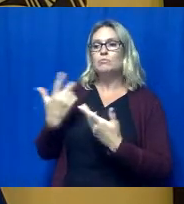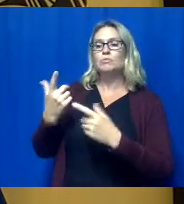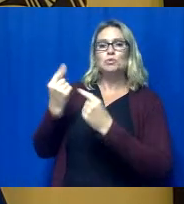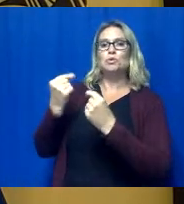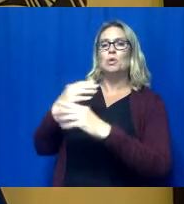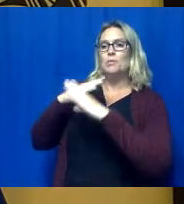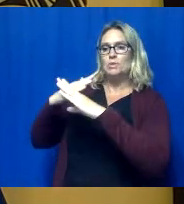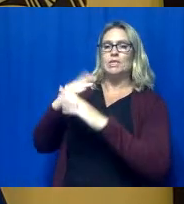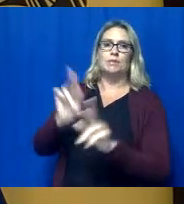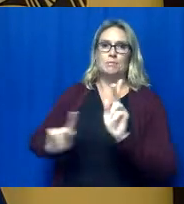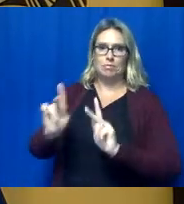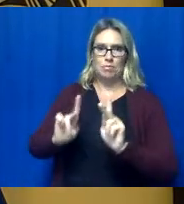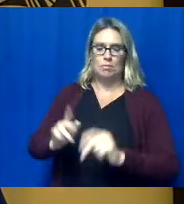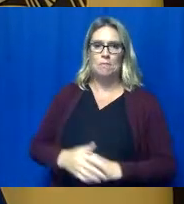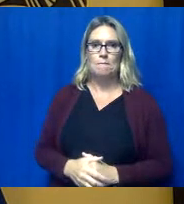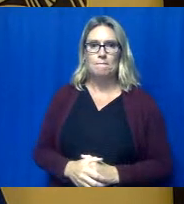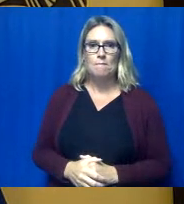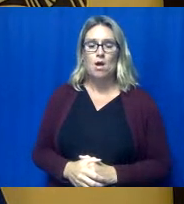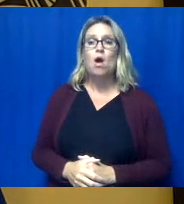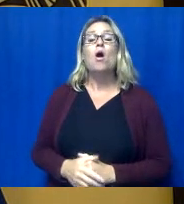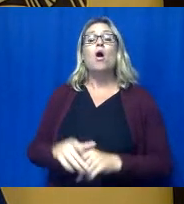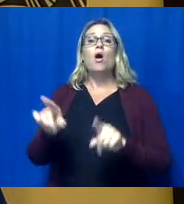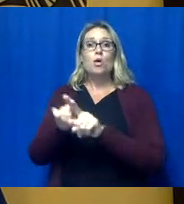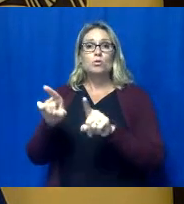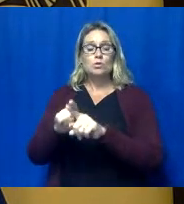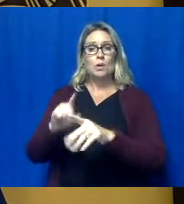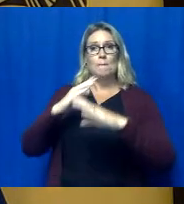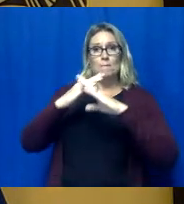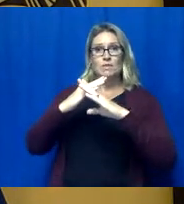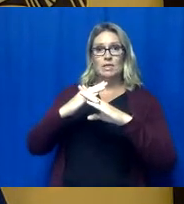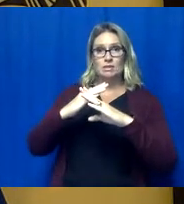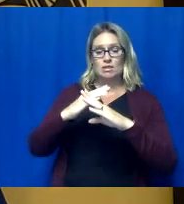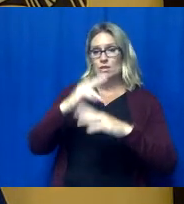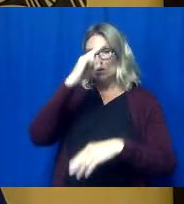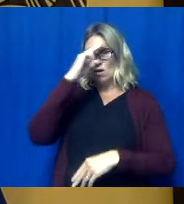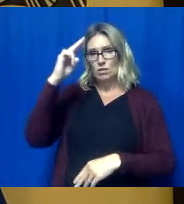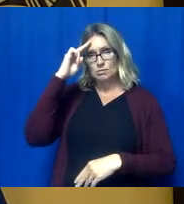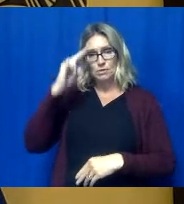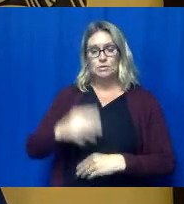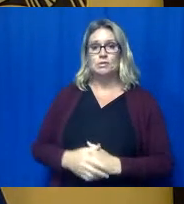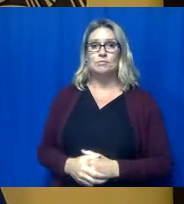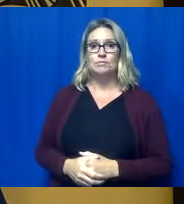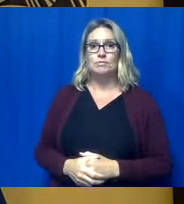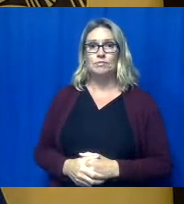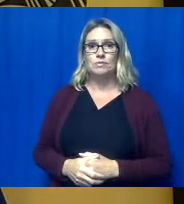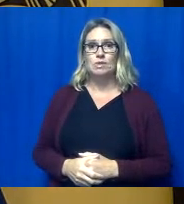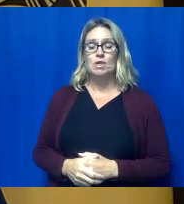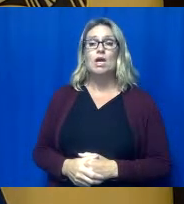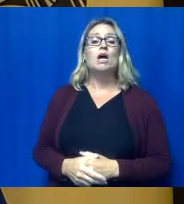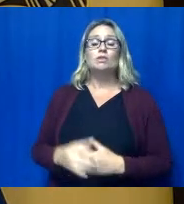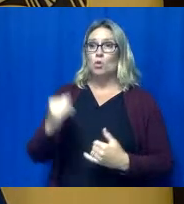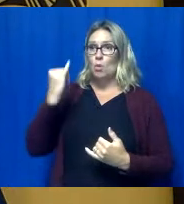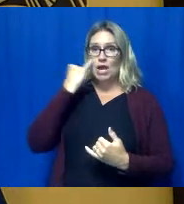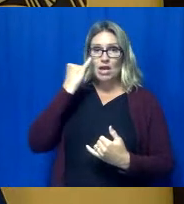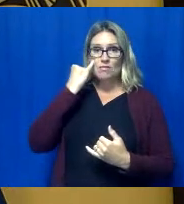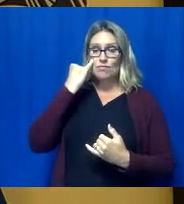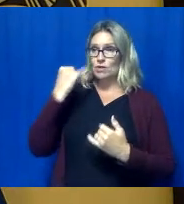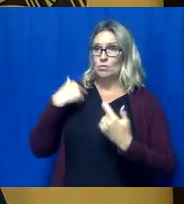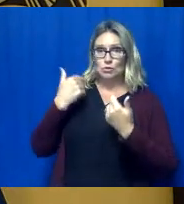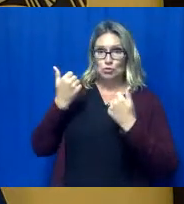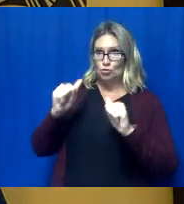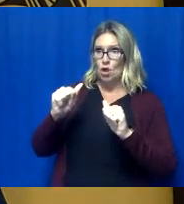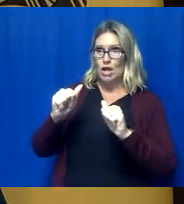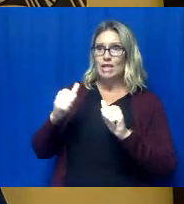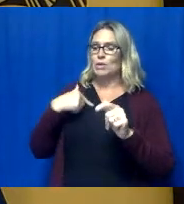also acted to preserve the healthcare system that we all depend upon. And we have not hesitated to take action to limit the spread of this